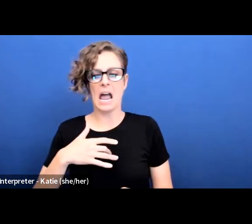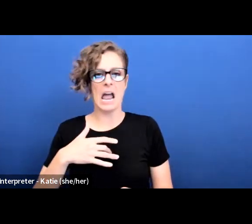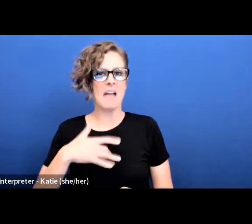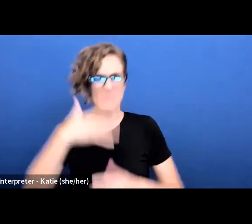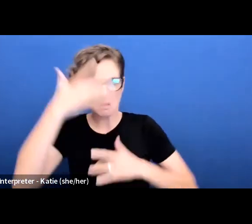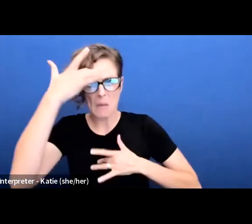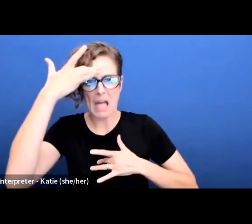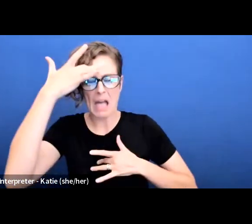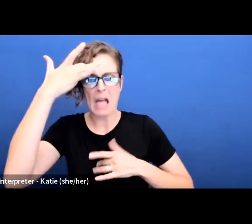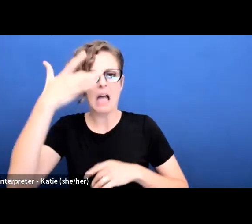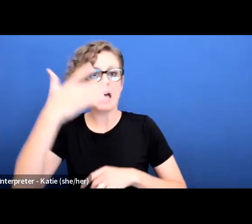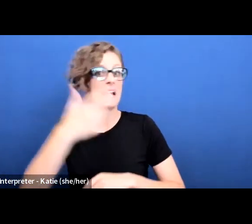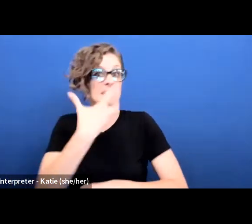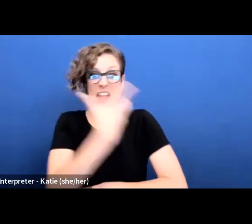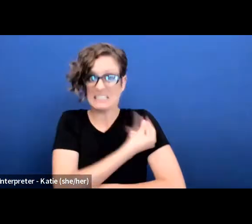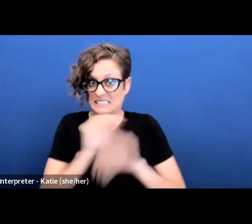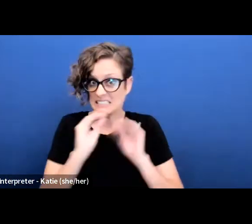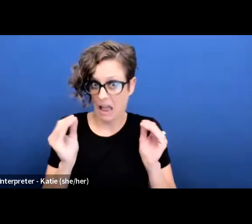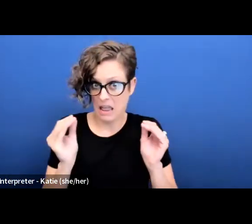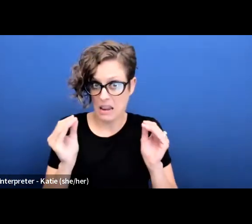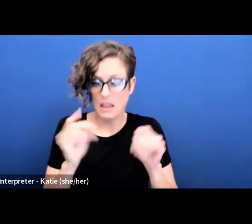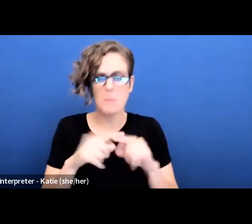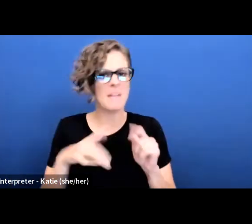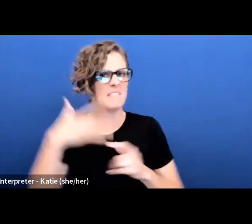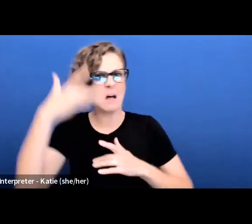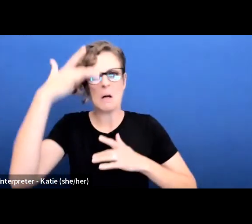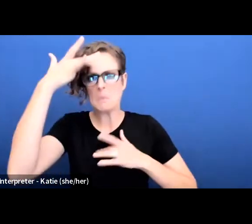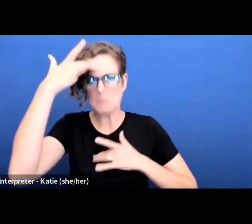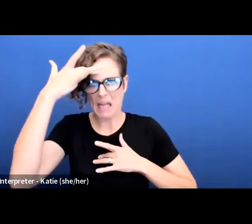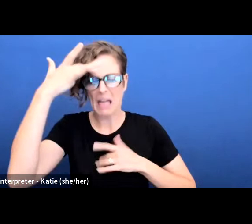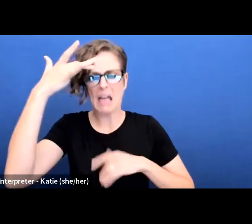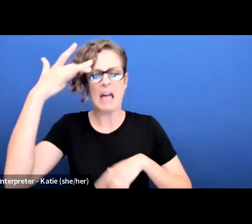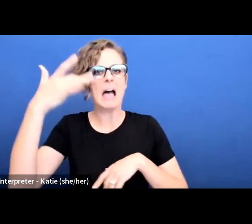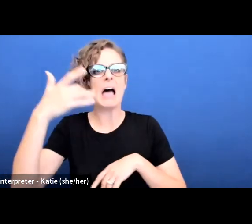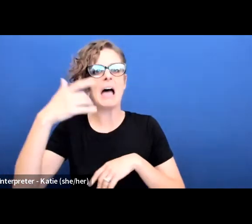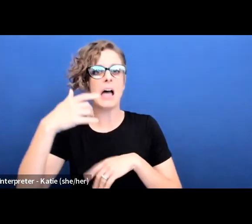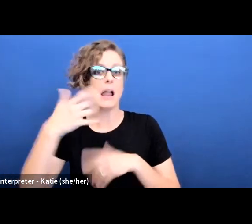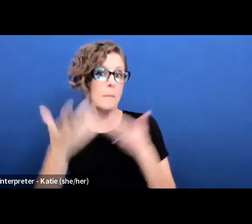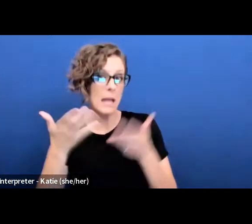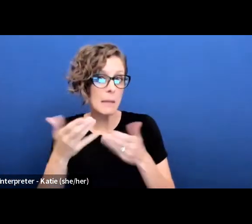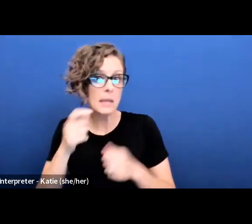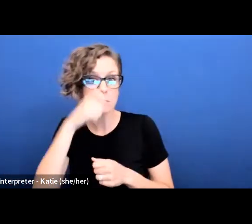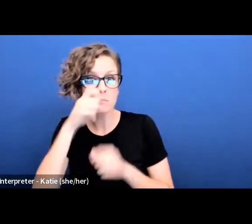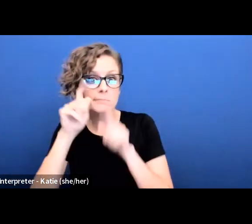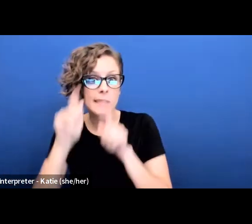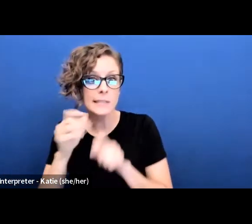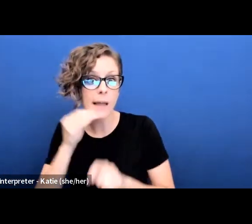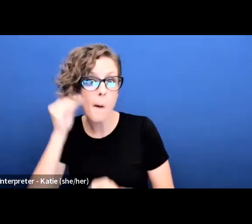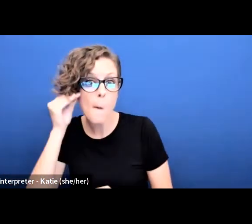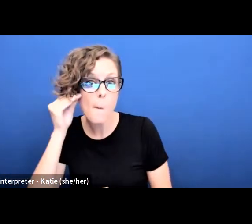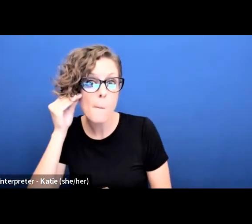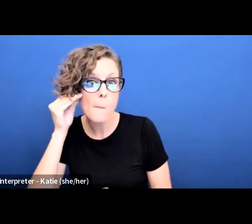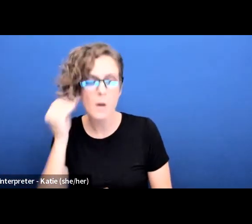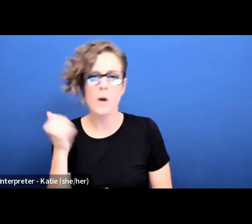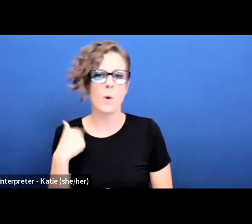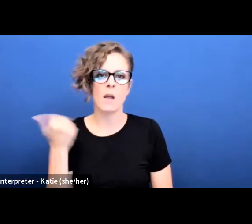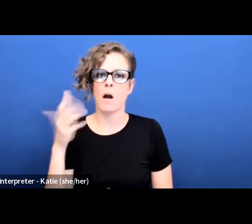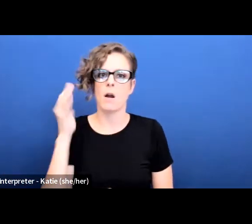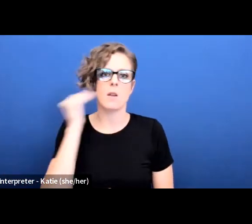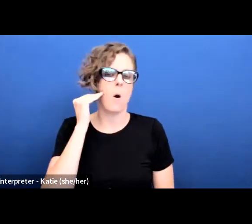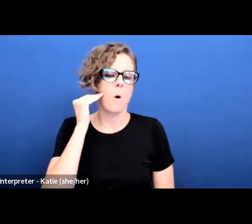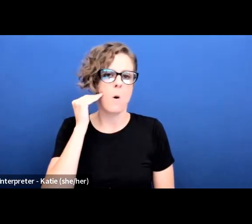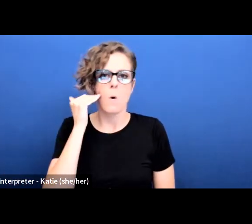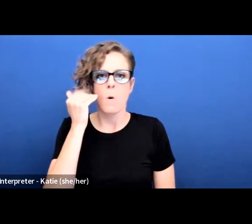home tested. We do know that the home tests that are being done really stifle the